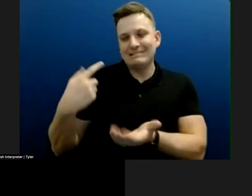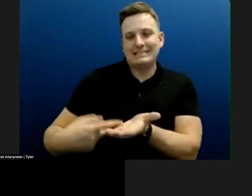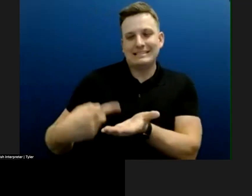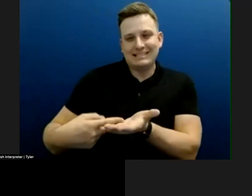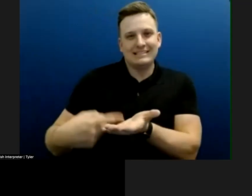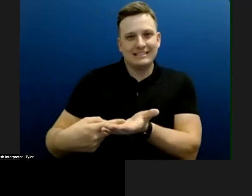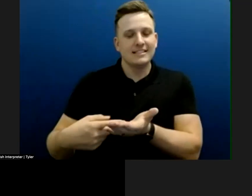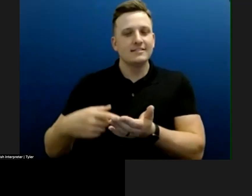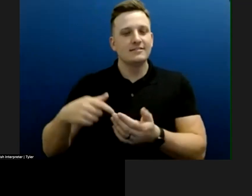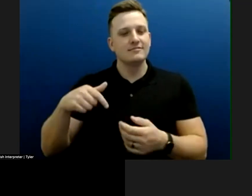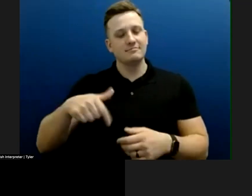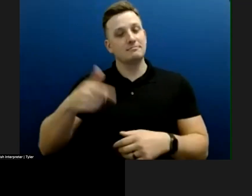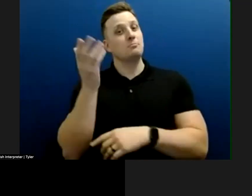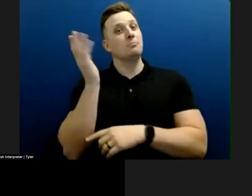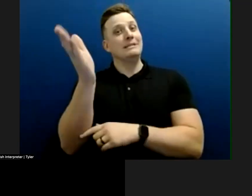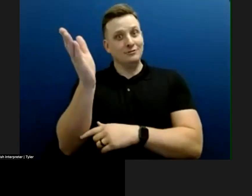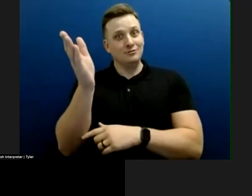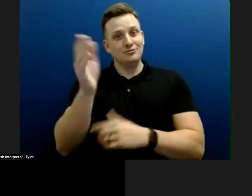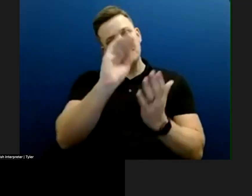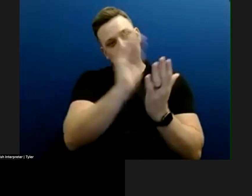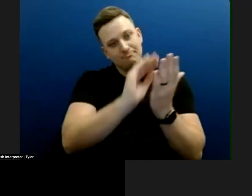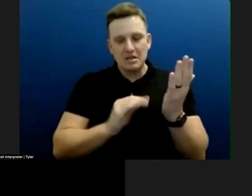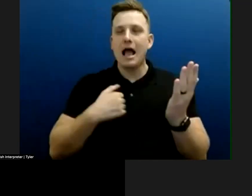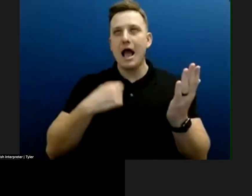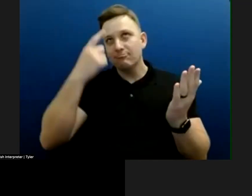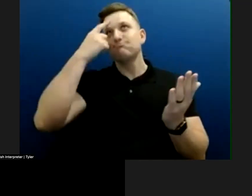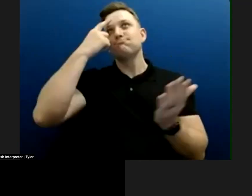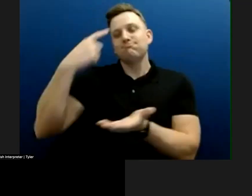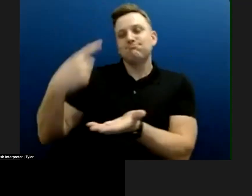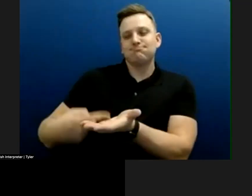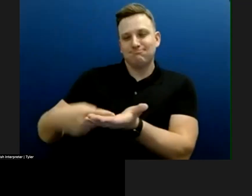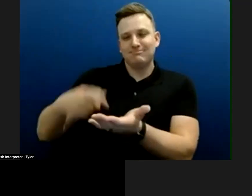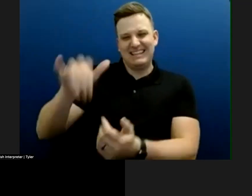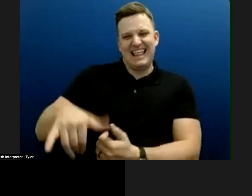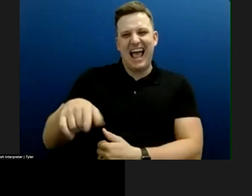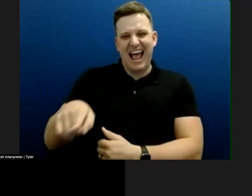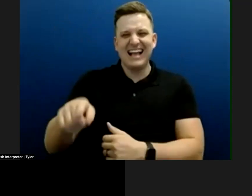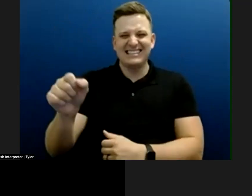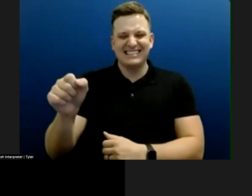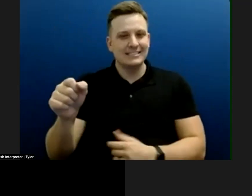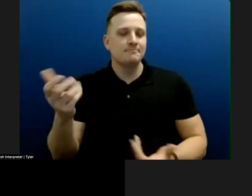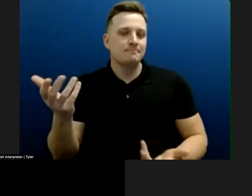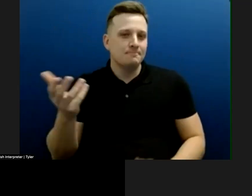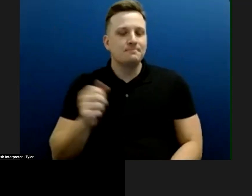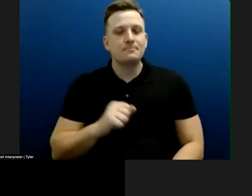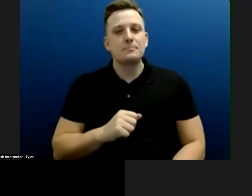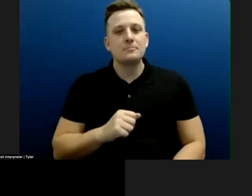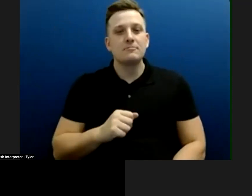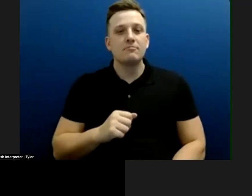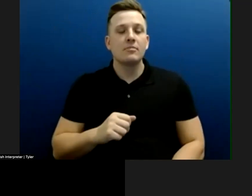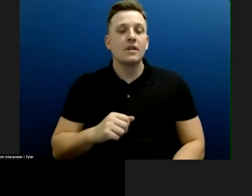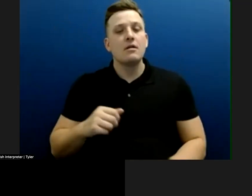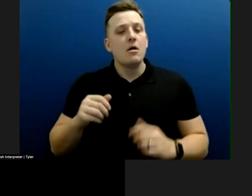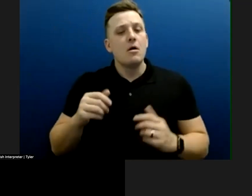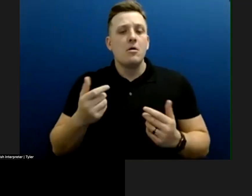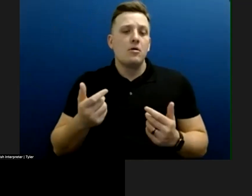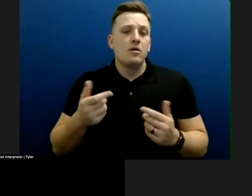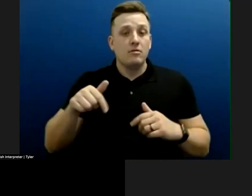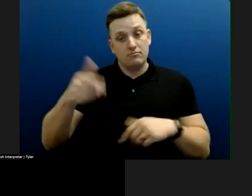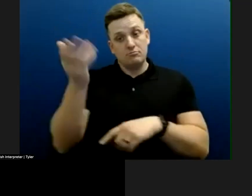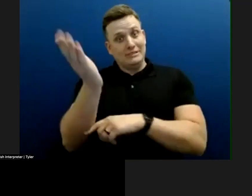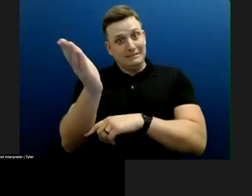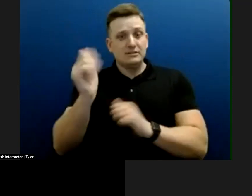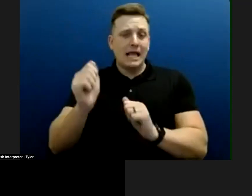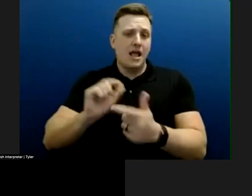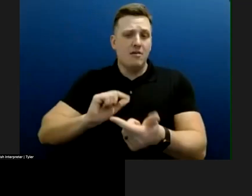this presentation. So yes, so we're we can be quite interactive